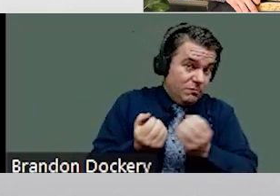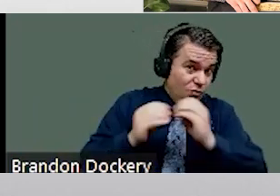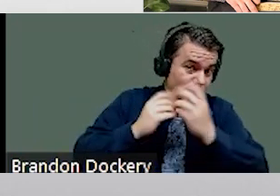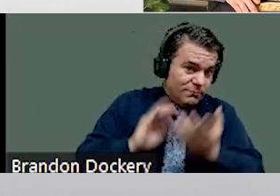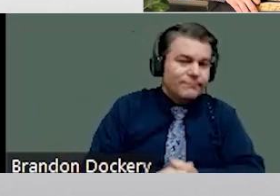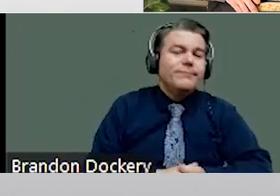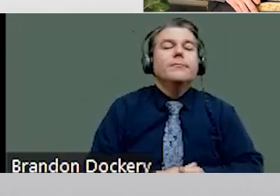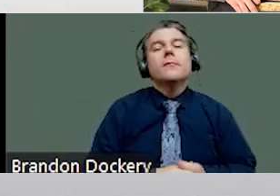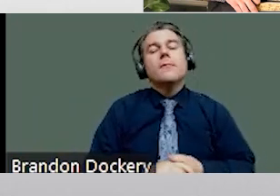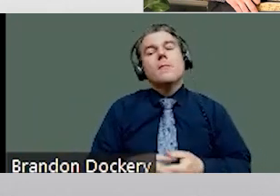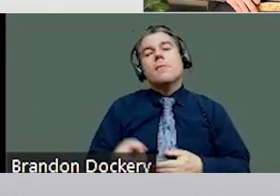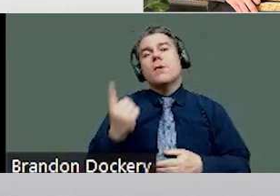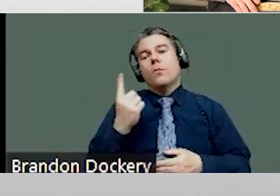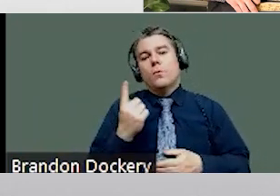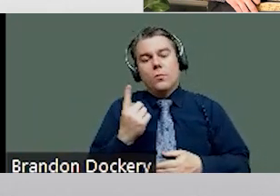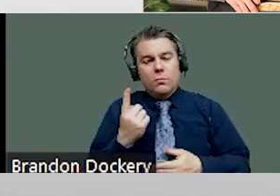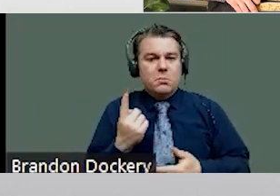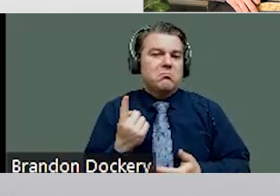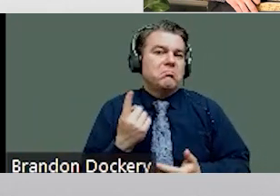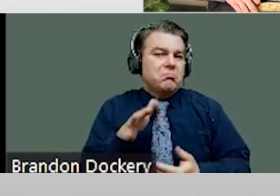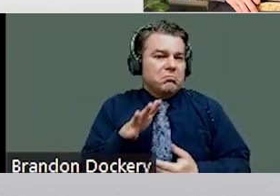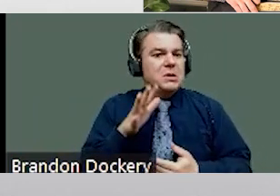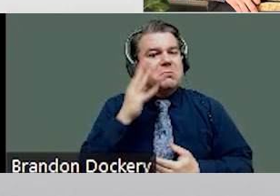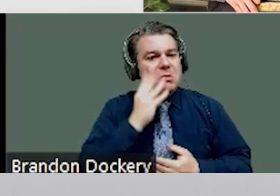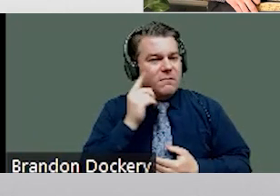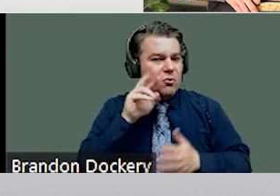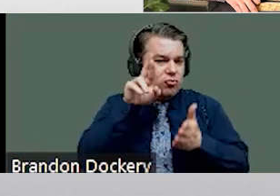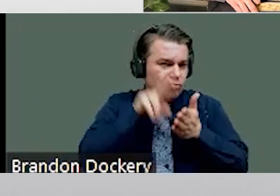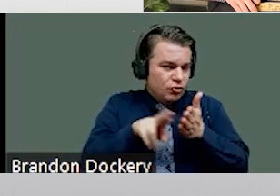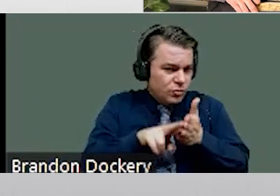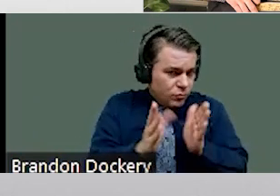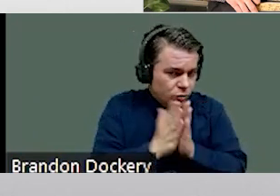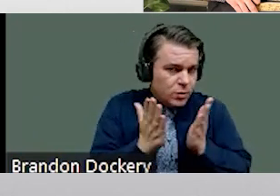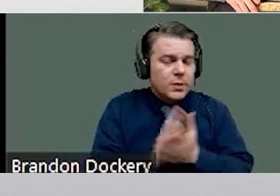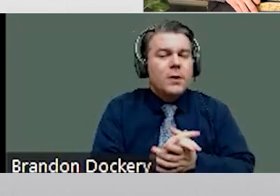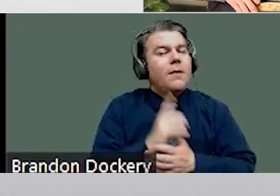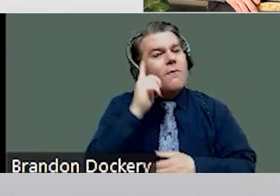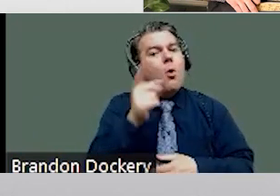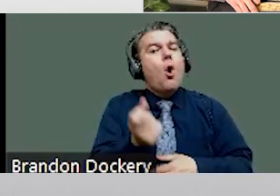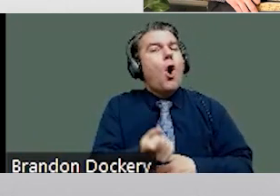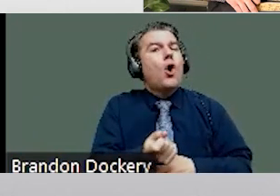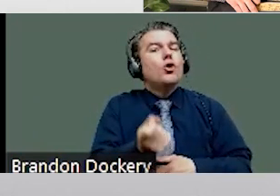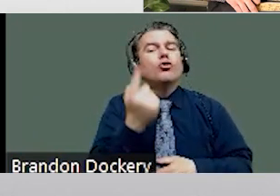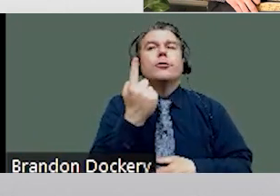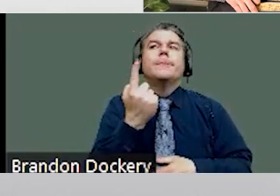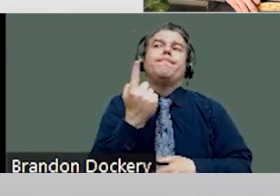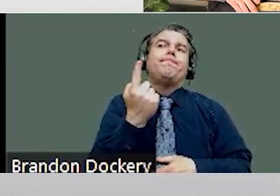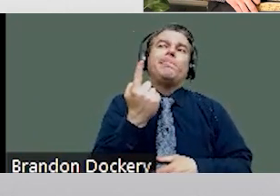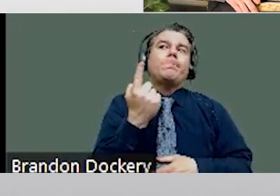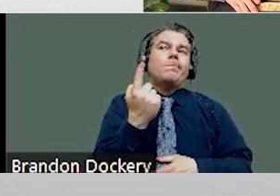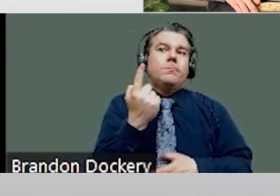So one of the revelatory experiences in researching this book is to